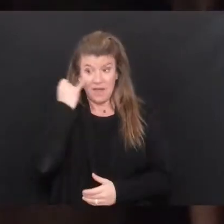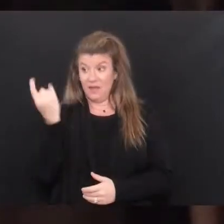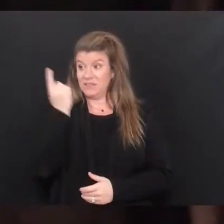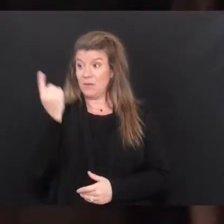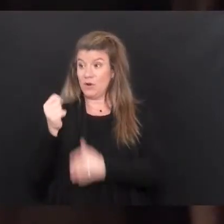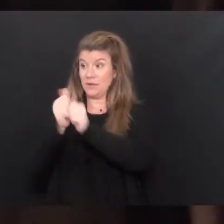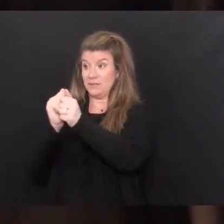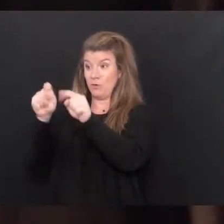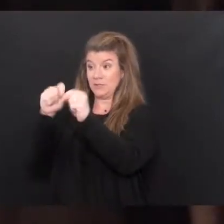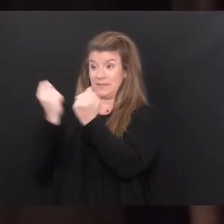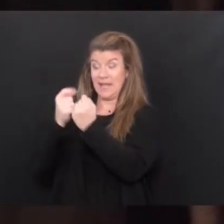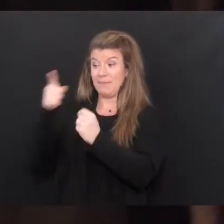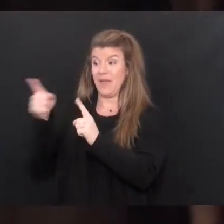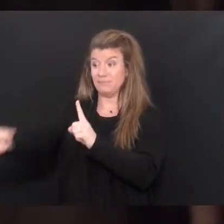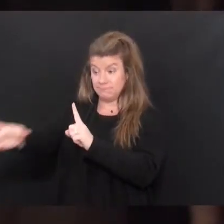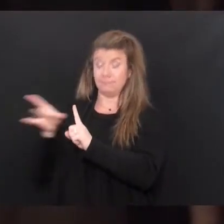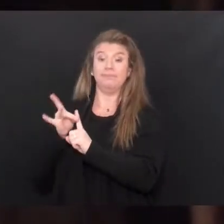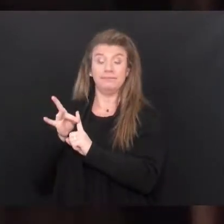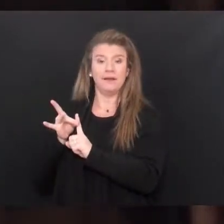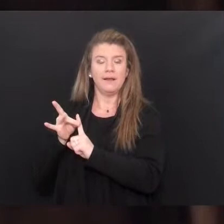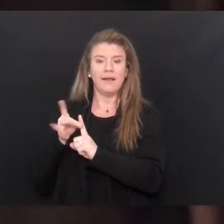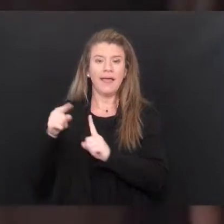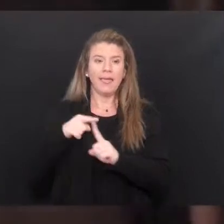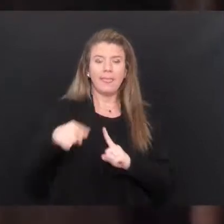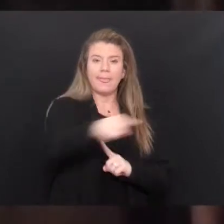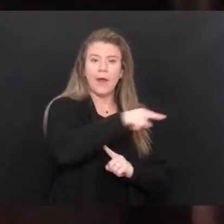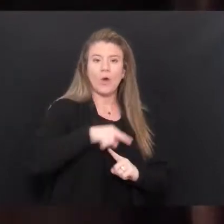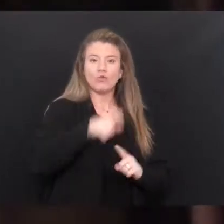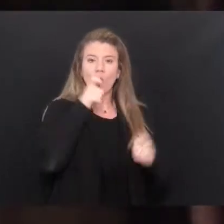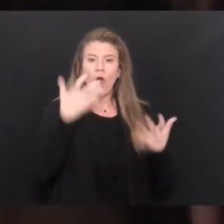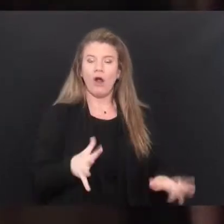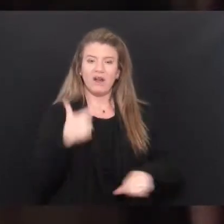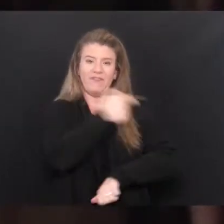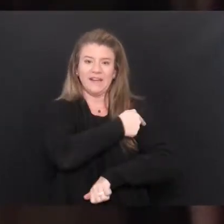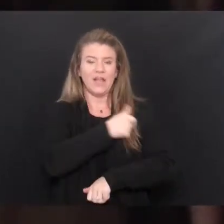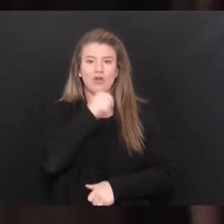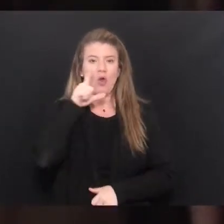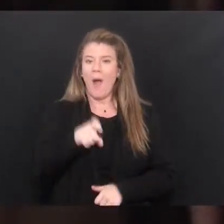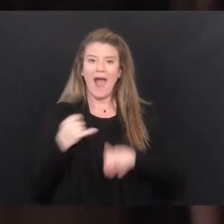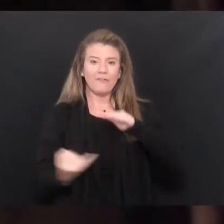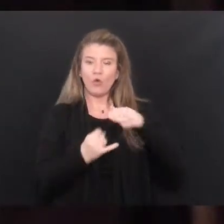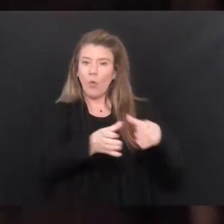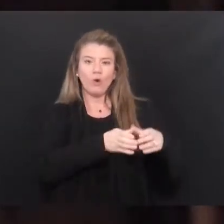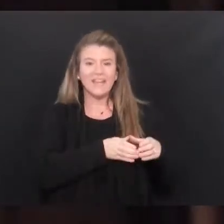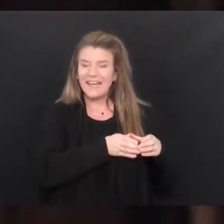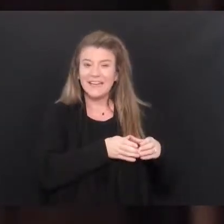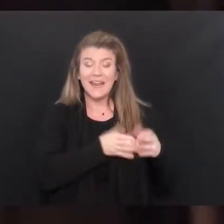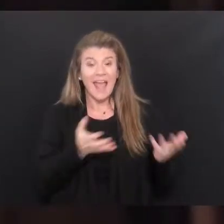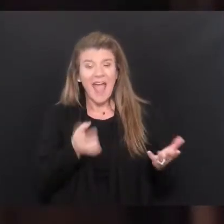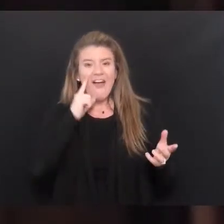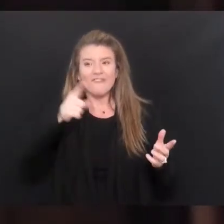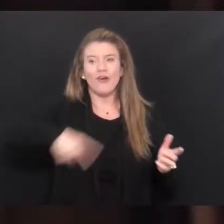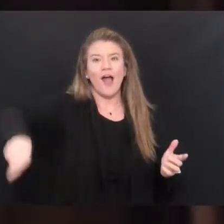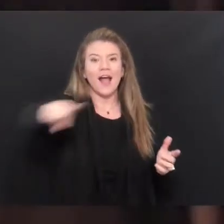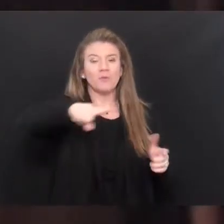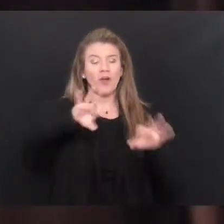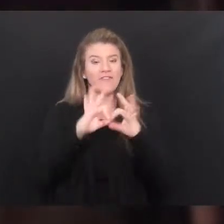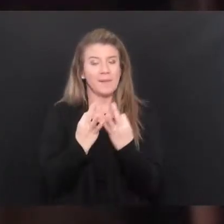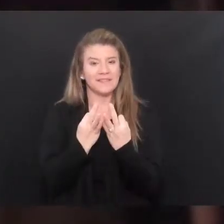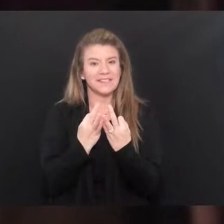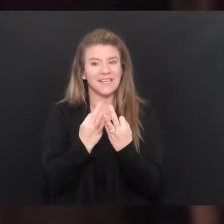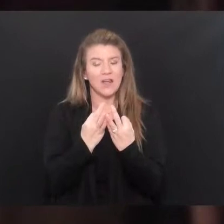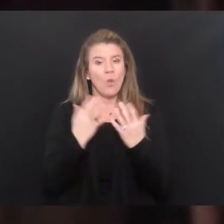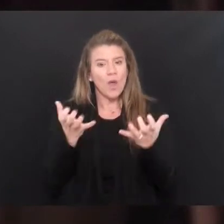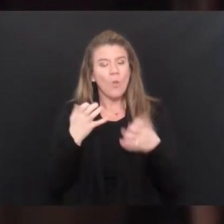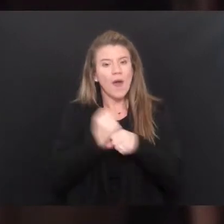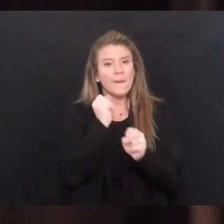sports team gets infected, then people that are fully vaccinated don't have to quarantine. And for all of us with our families, we want to